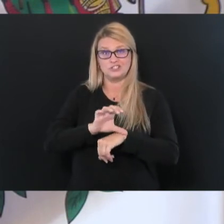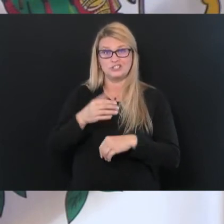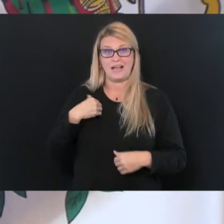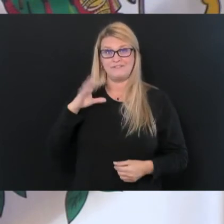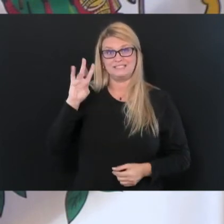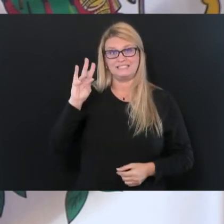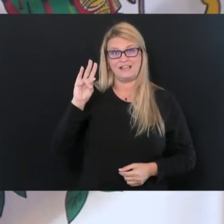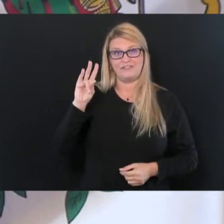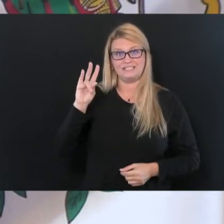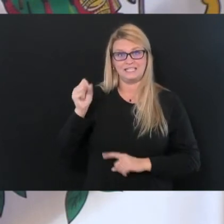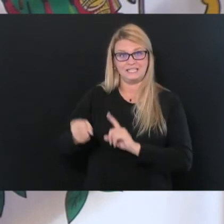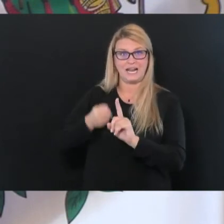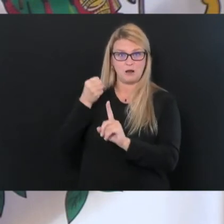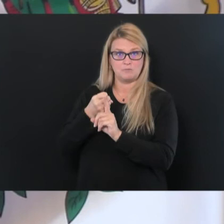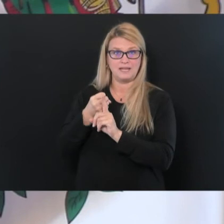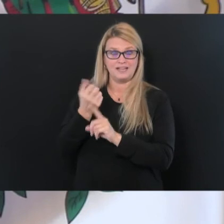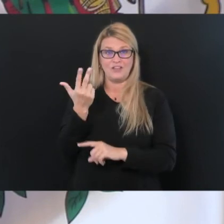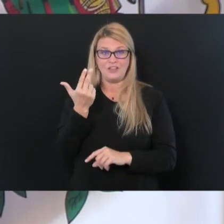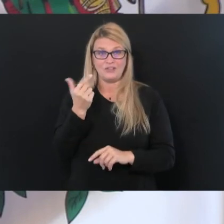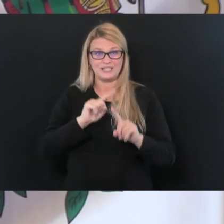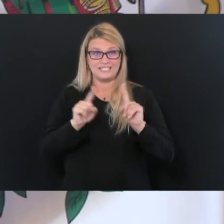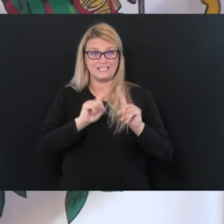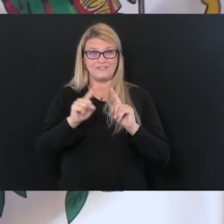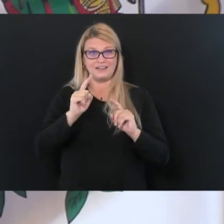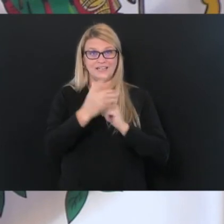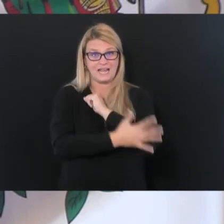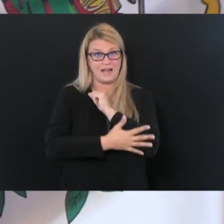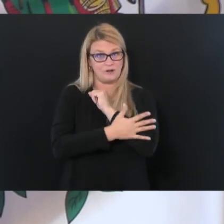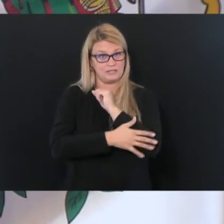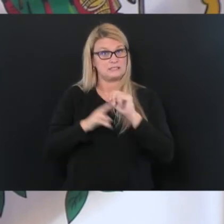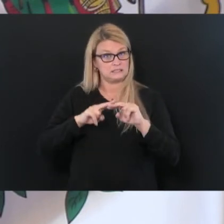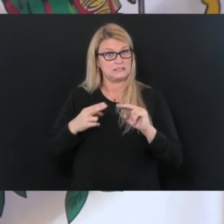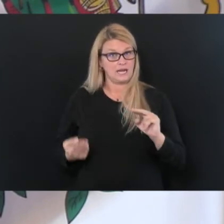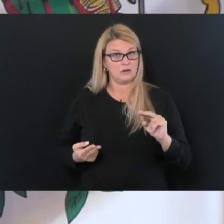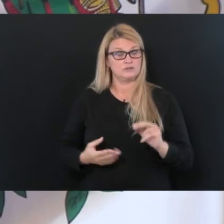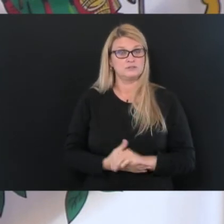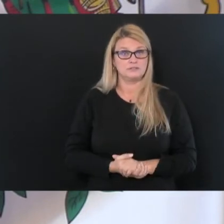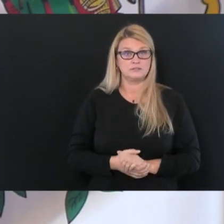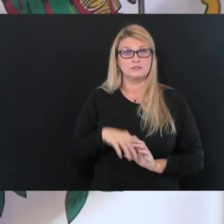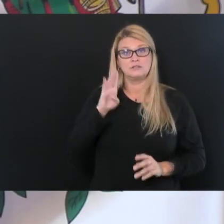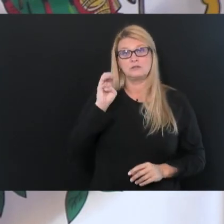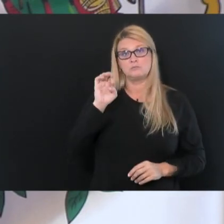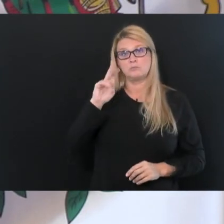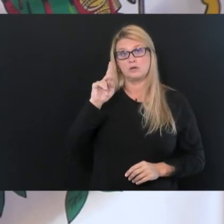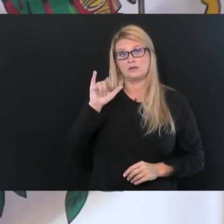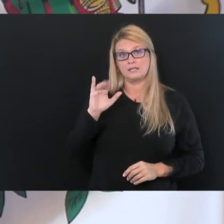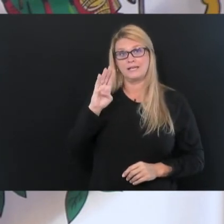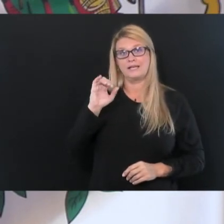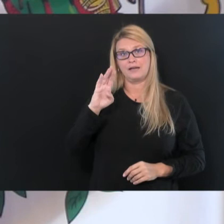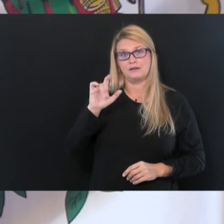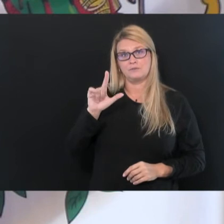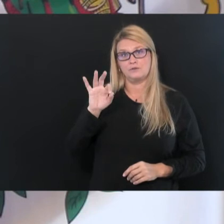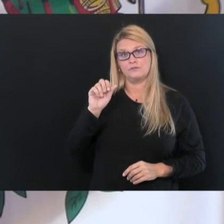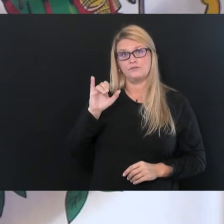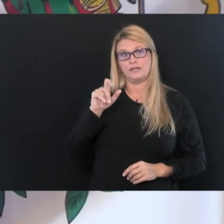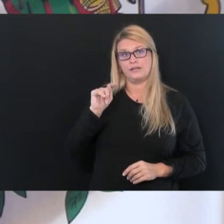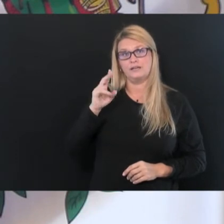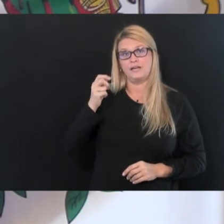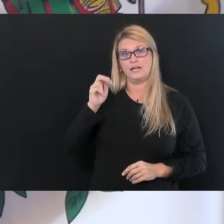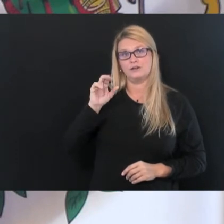17 outbreaks reported in 13 counties. That's down just a little bit, but that's in Berkeley, Cabell, Fayette, Harrison,